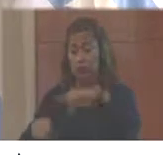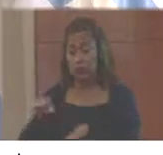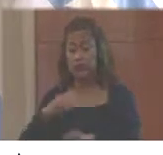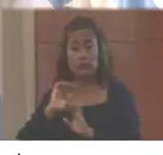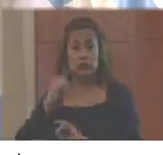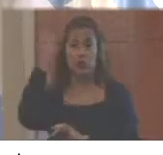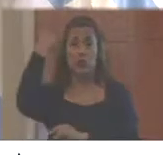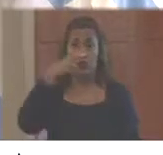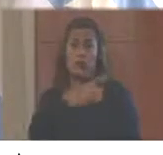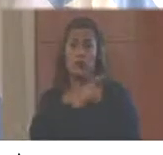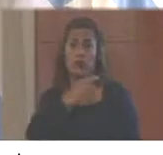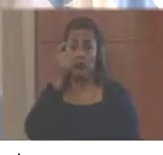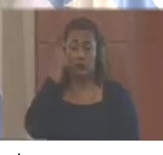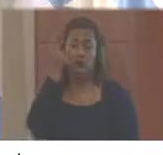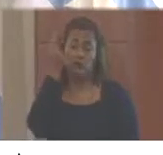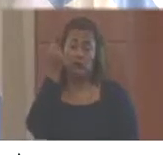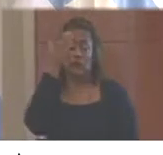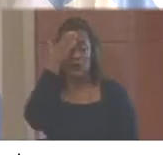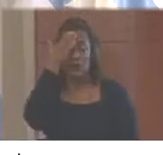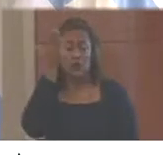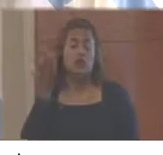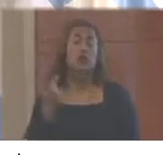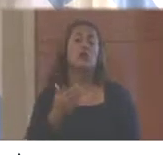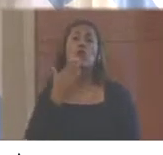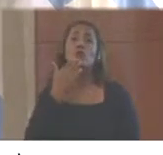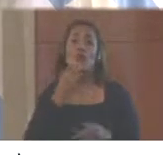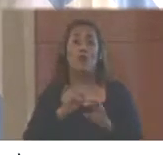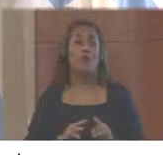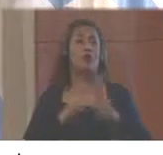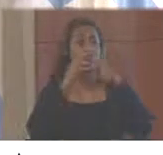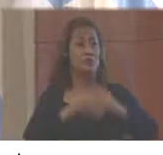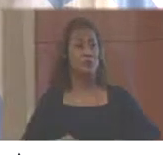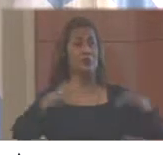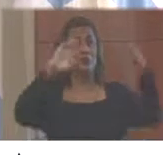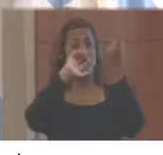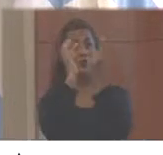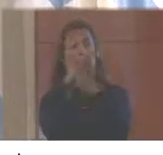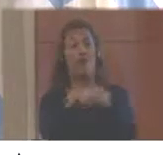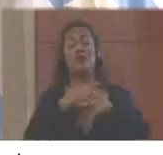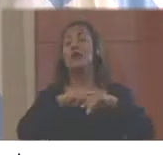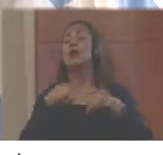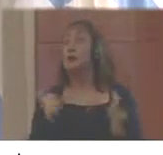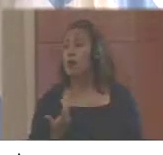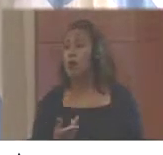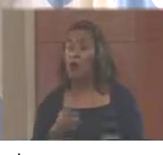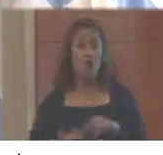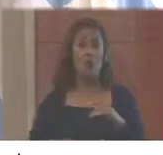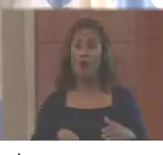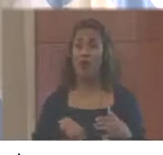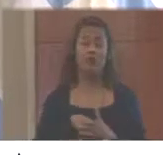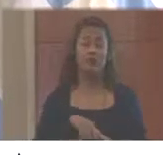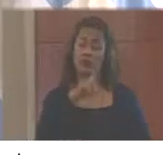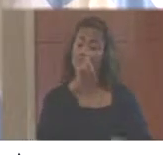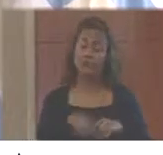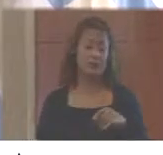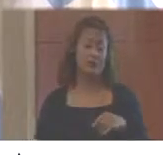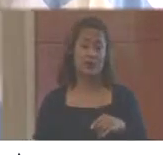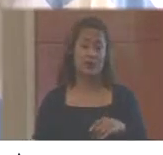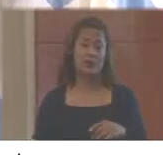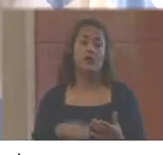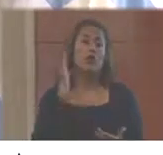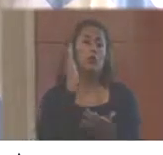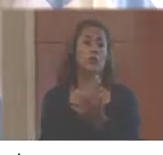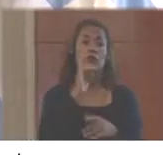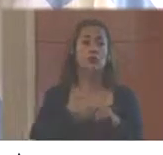change effects are unavoidable, and for this reason, effective risk management programs are critical to complement